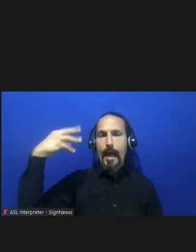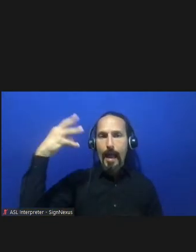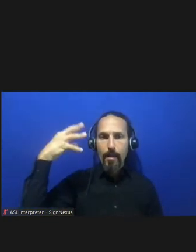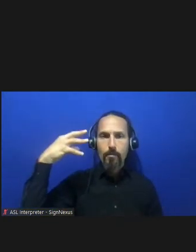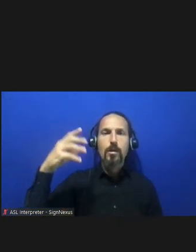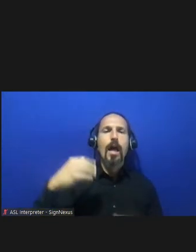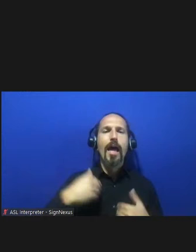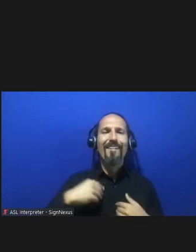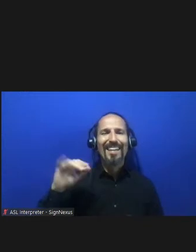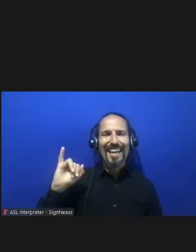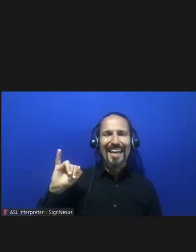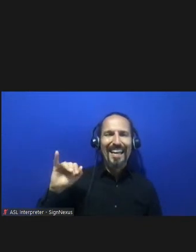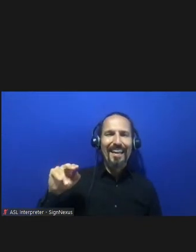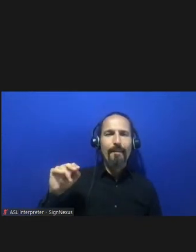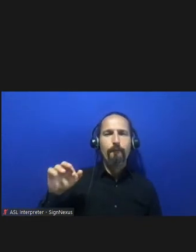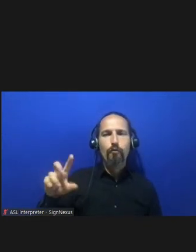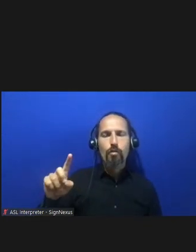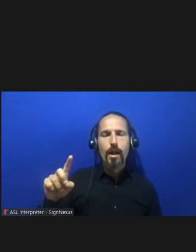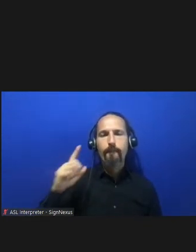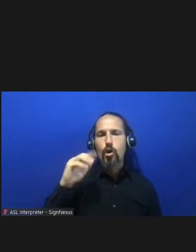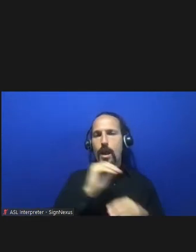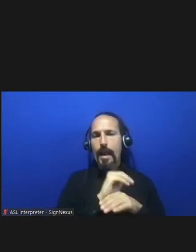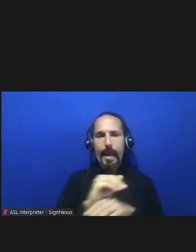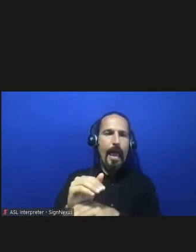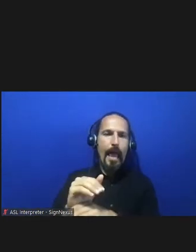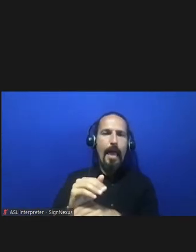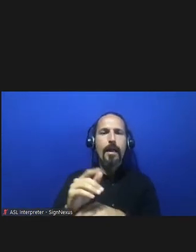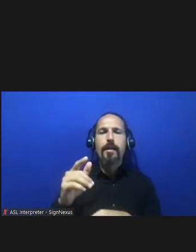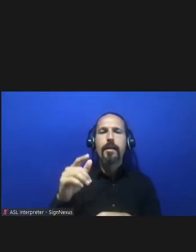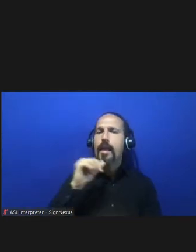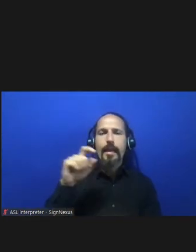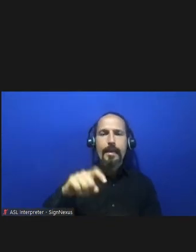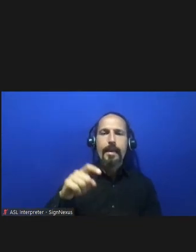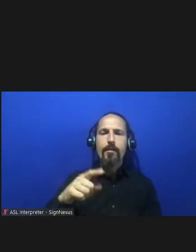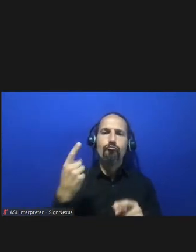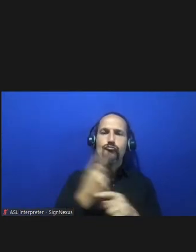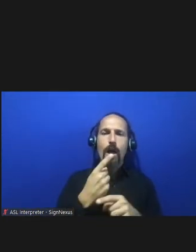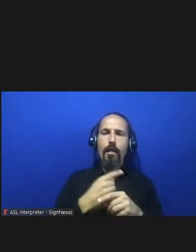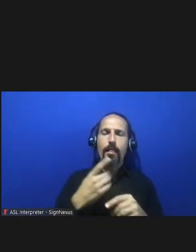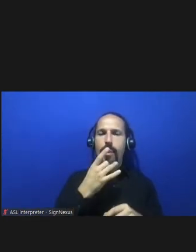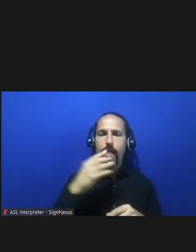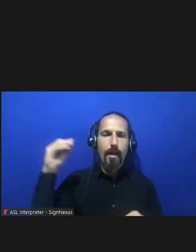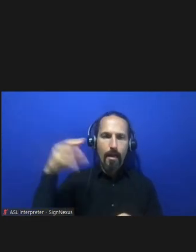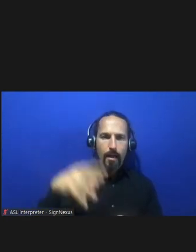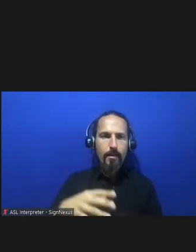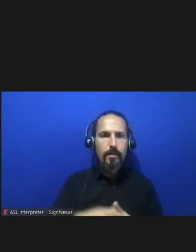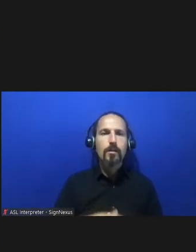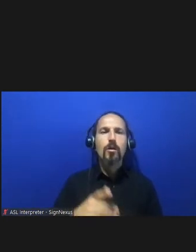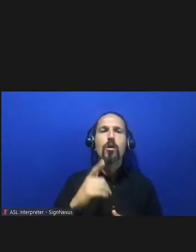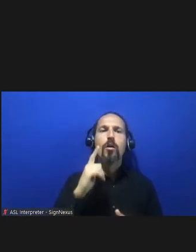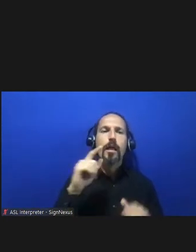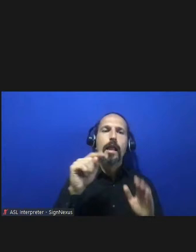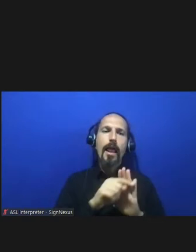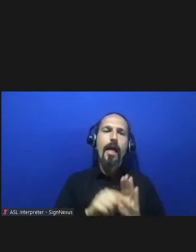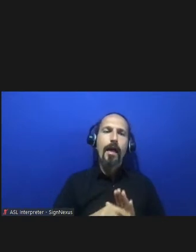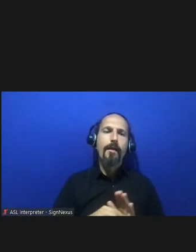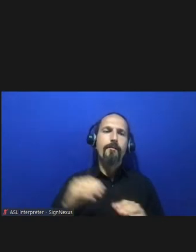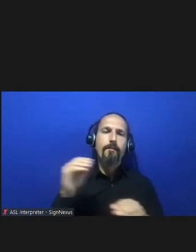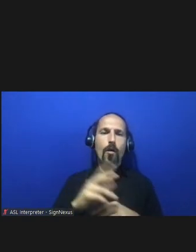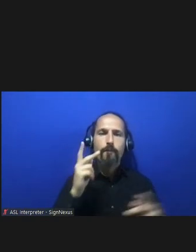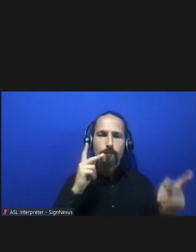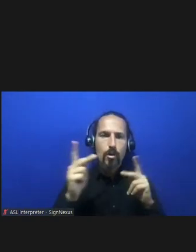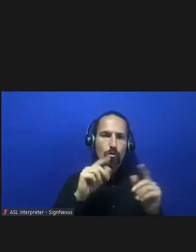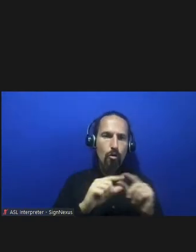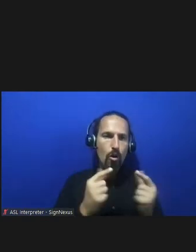illumination at night so there would be no visible light needed the project would have a neutral effect on viewer groups and no adverse effect on